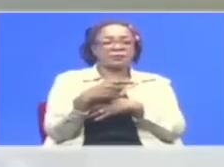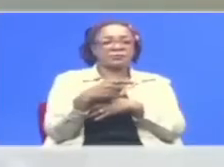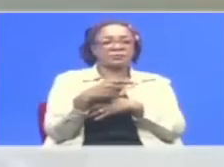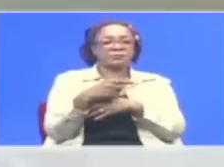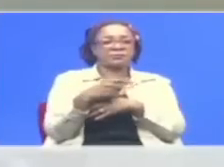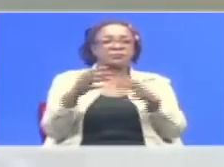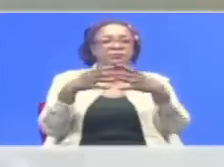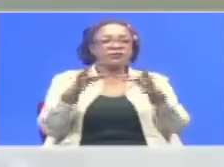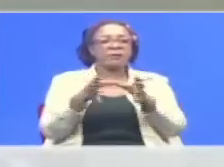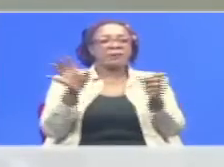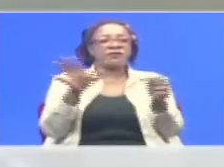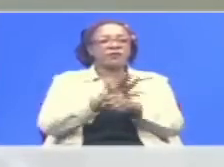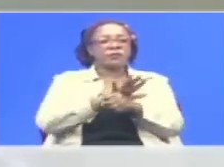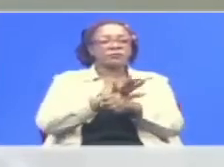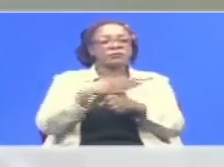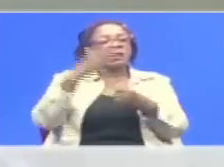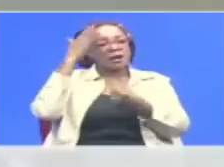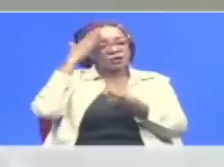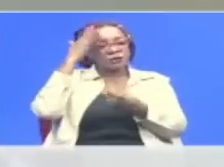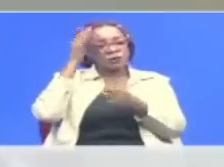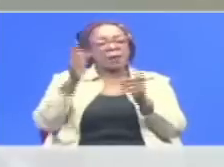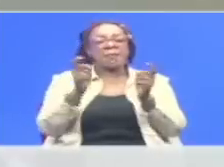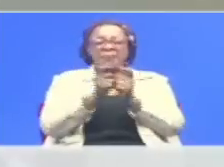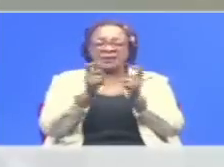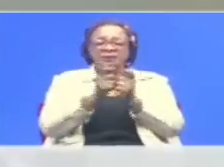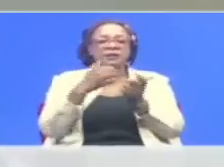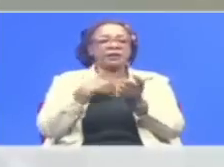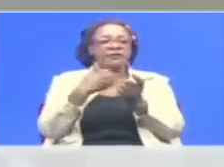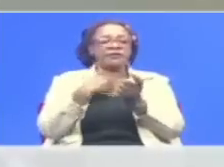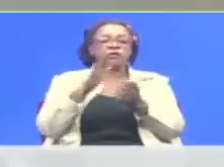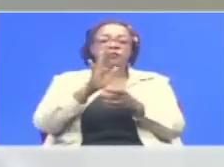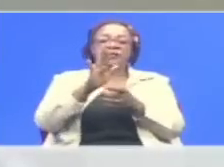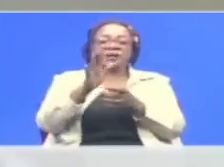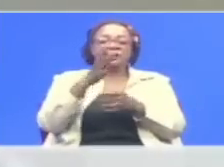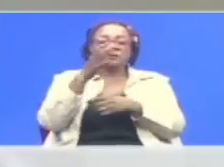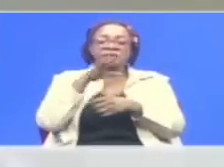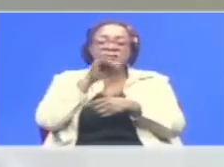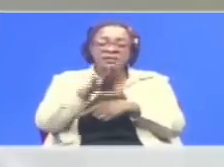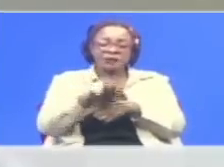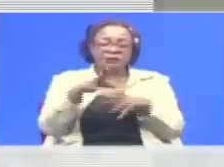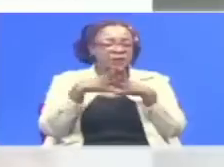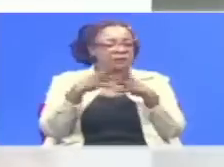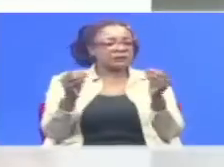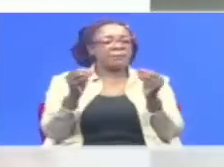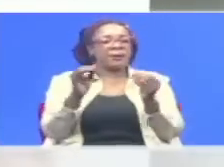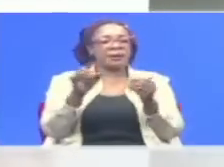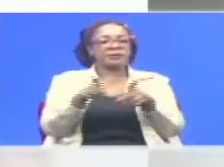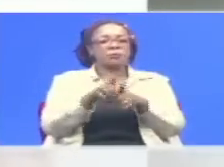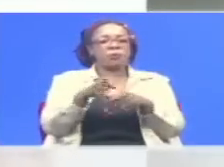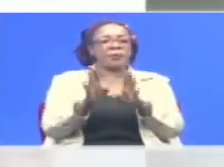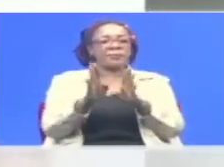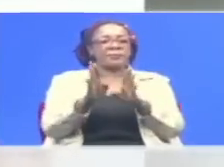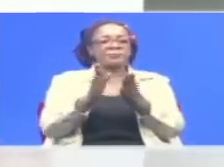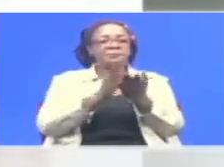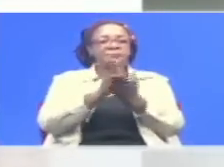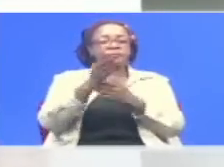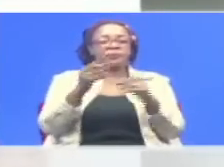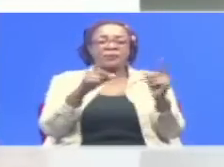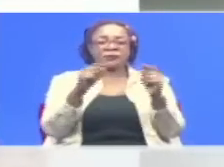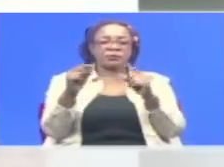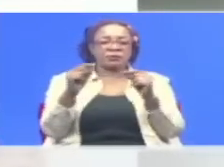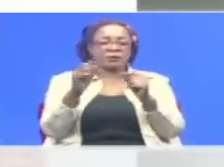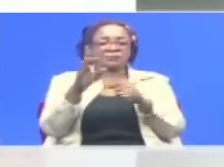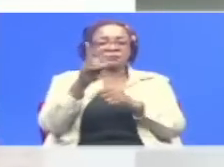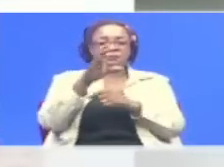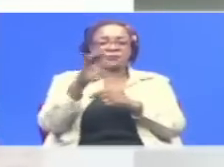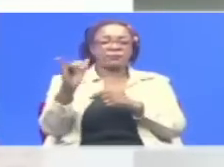wanajua zaidi the pain they have kwa mtoto wao kupotea namna hii. Through Twitter, the DCI announced